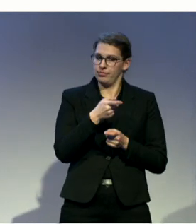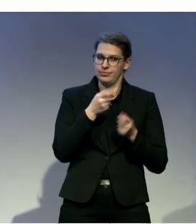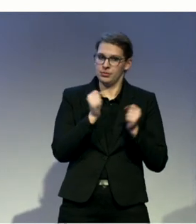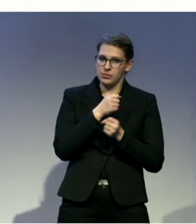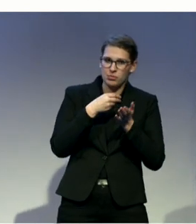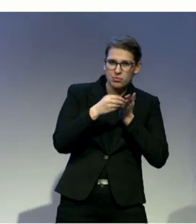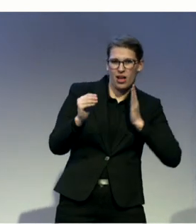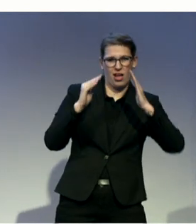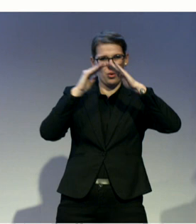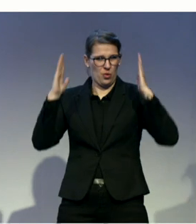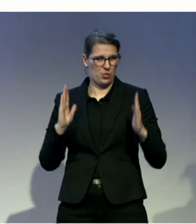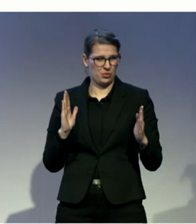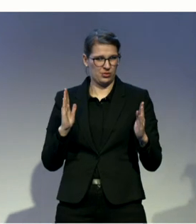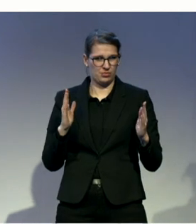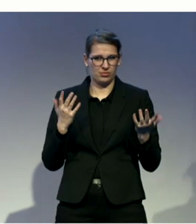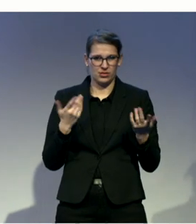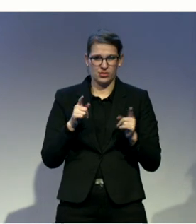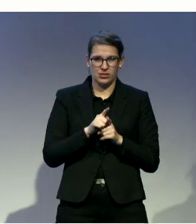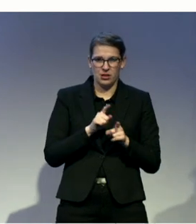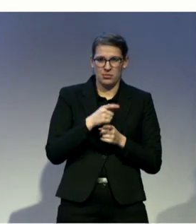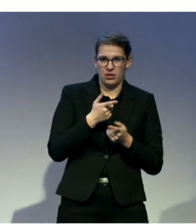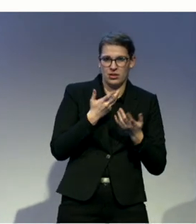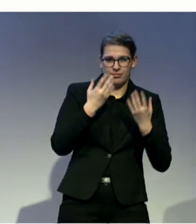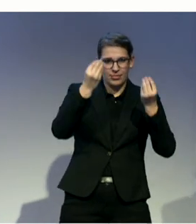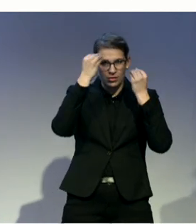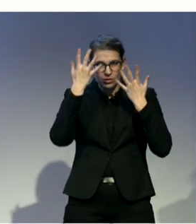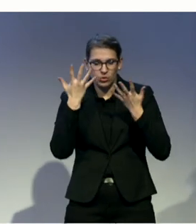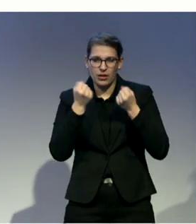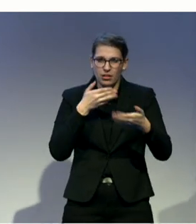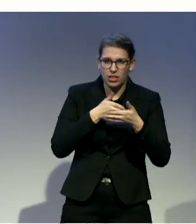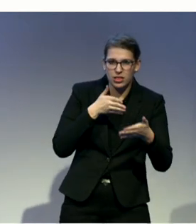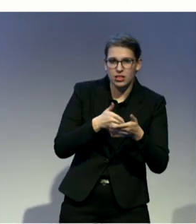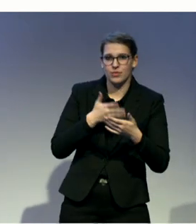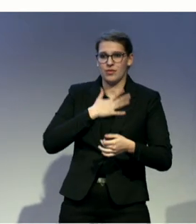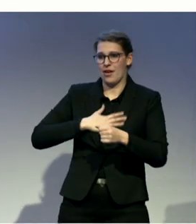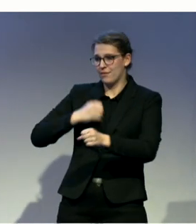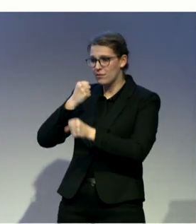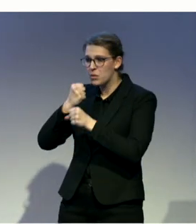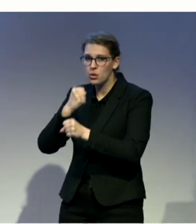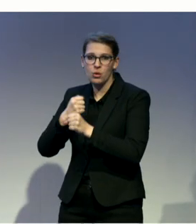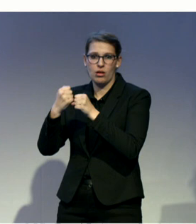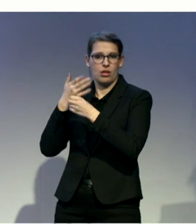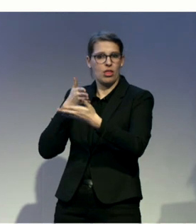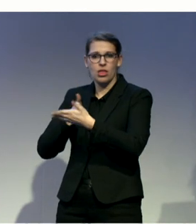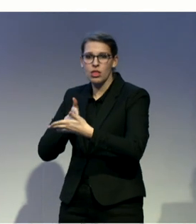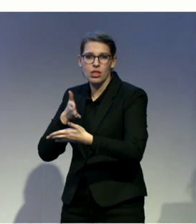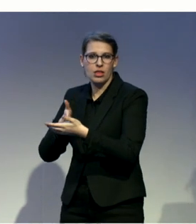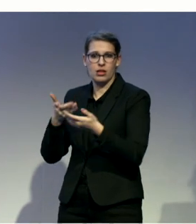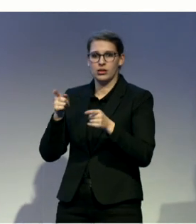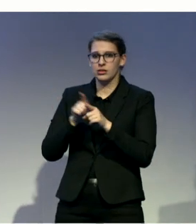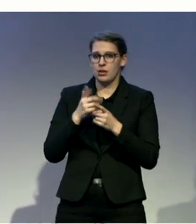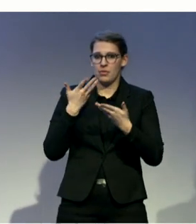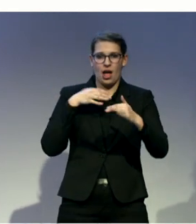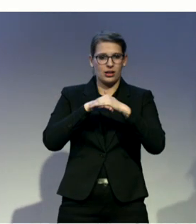and enjoyment opportunities because of limited environment accessibility. Buna görə də